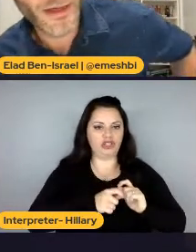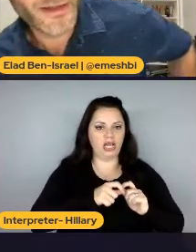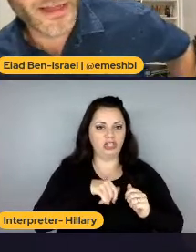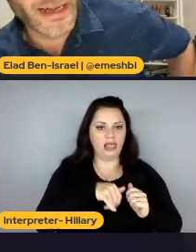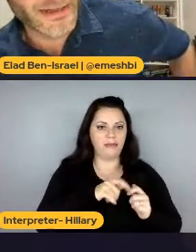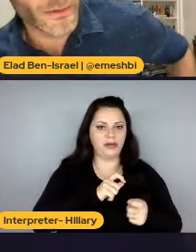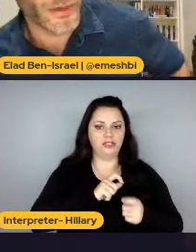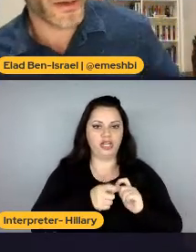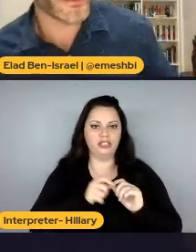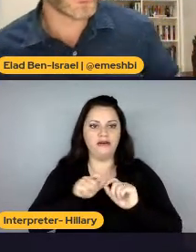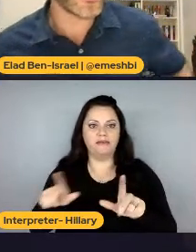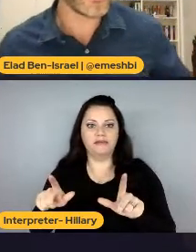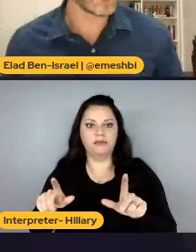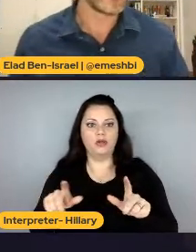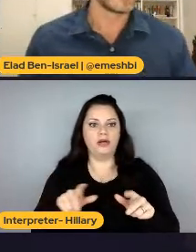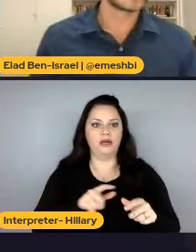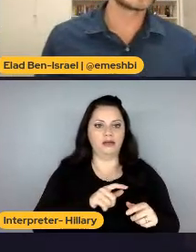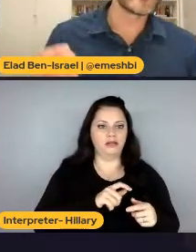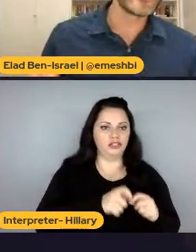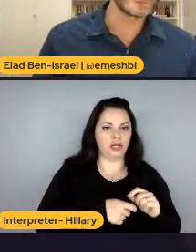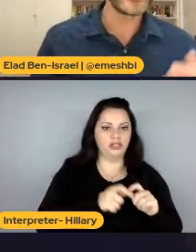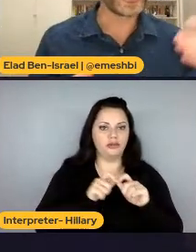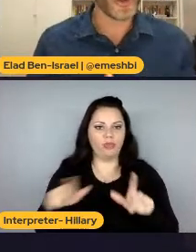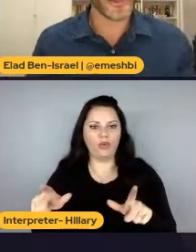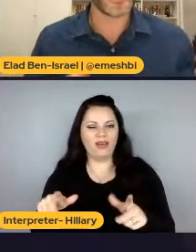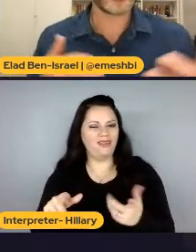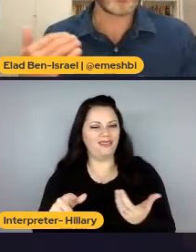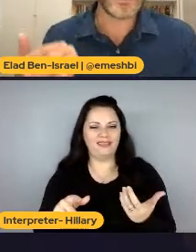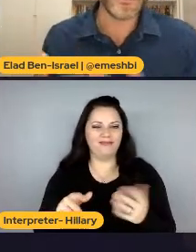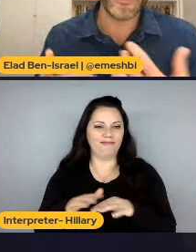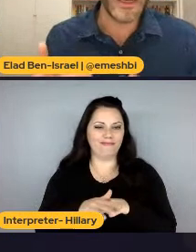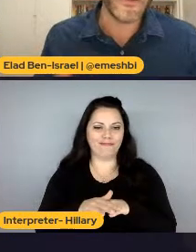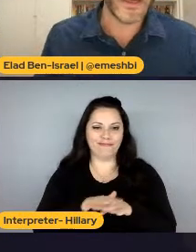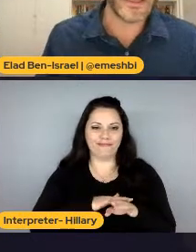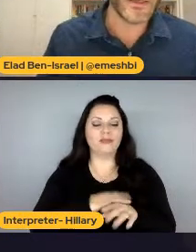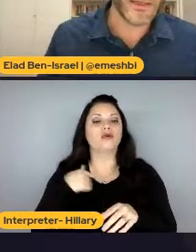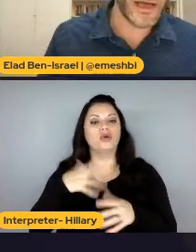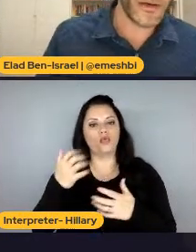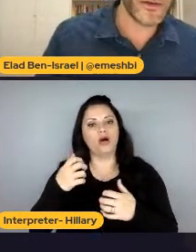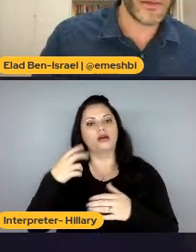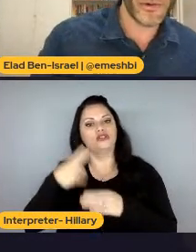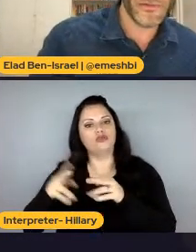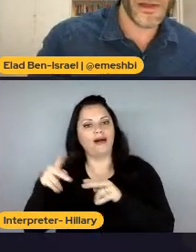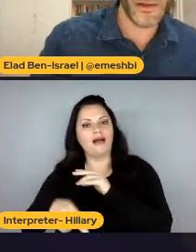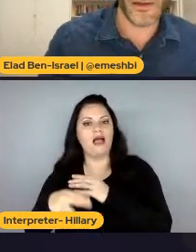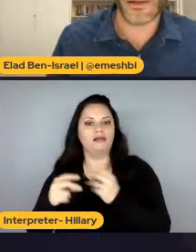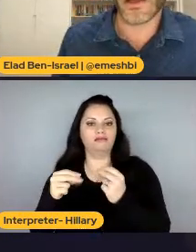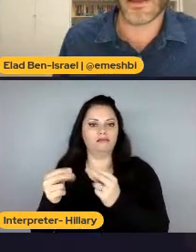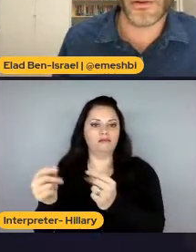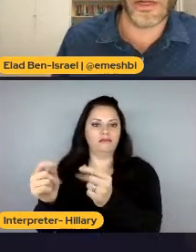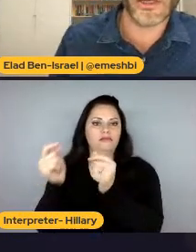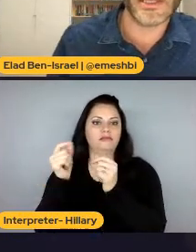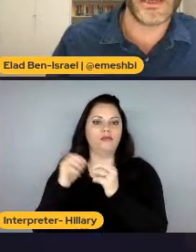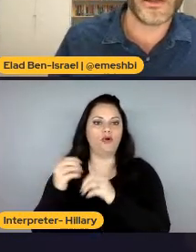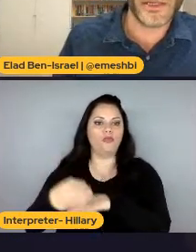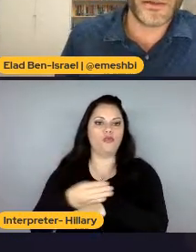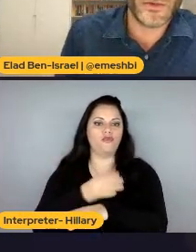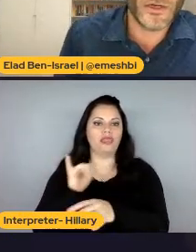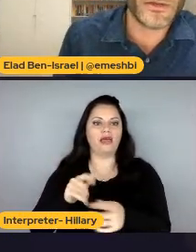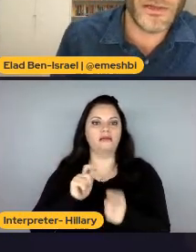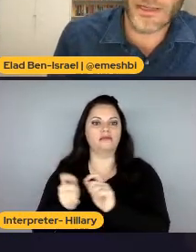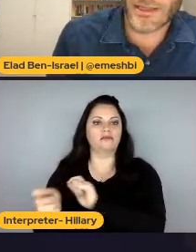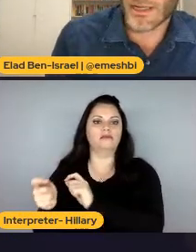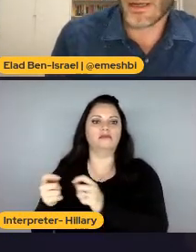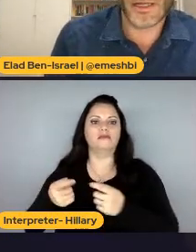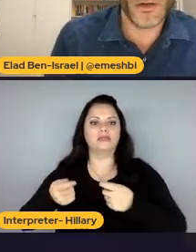is not the ideal way to do it. And so we're looking at shortcuts and some creative ideas on how to improve that iteration cycle, because